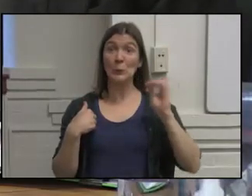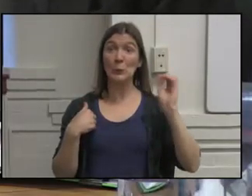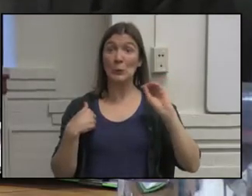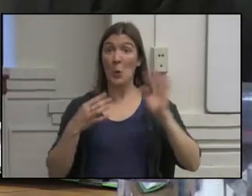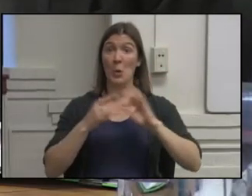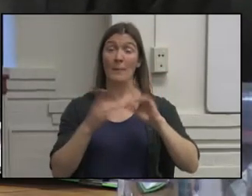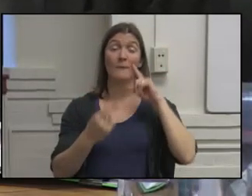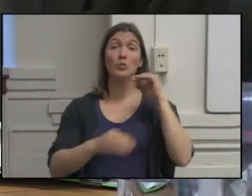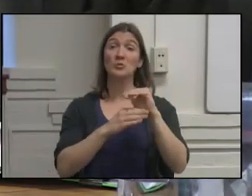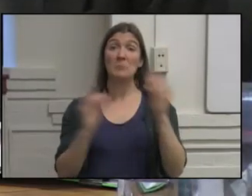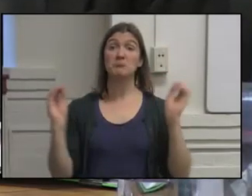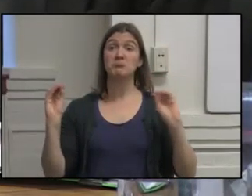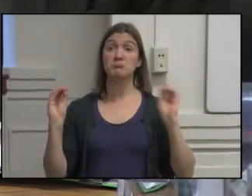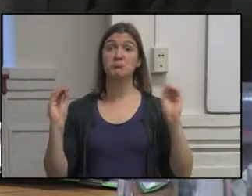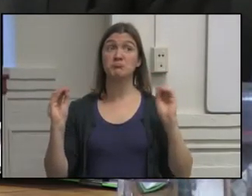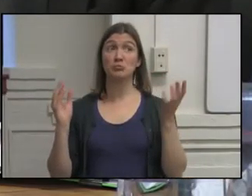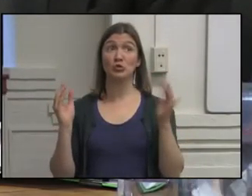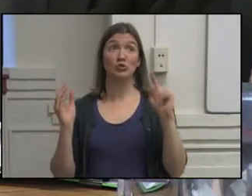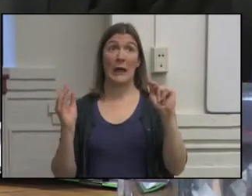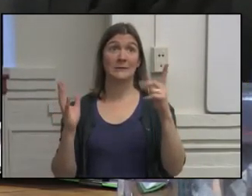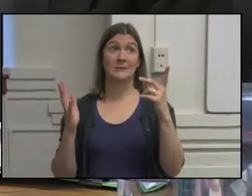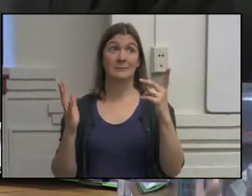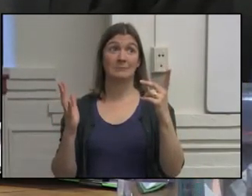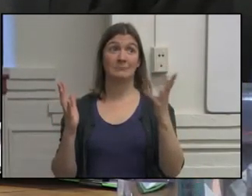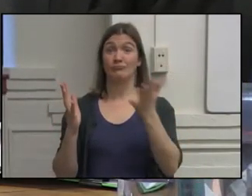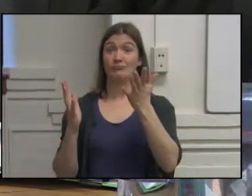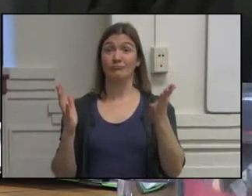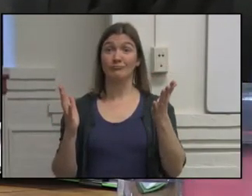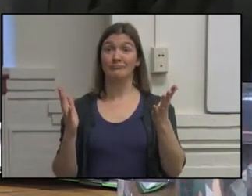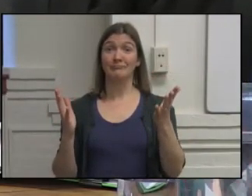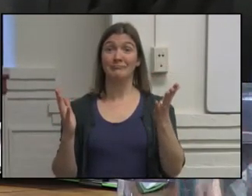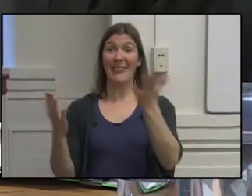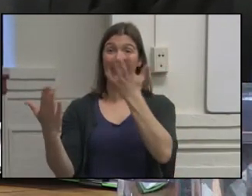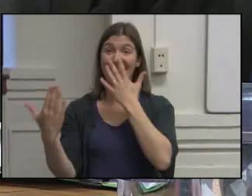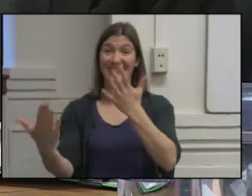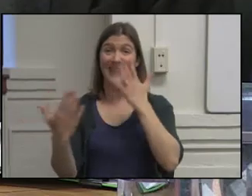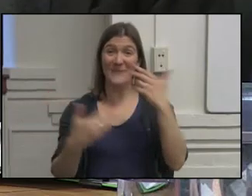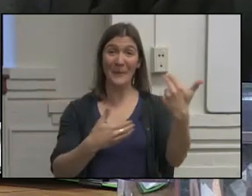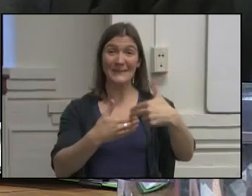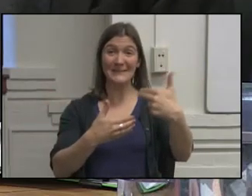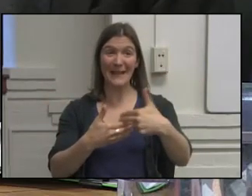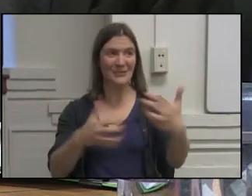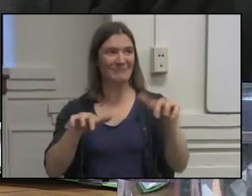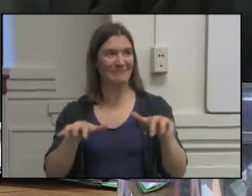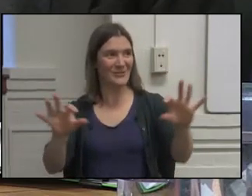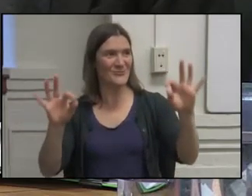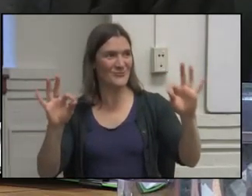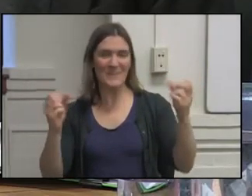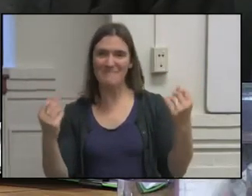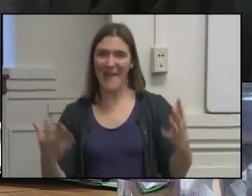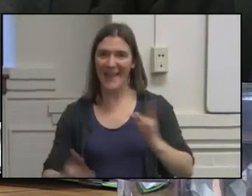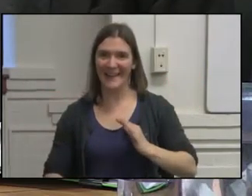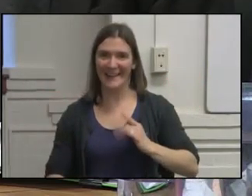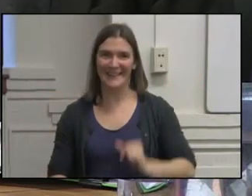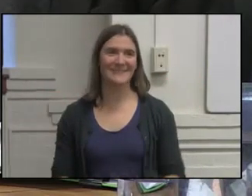remarks for tonight outside of just thanking so much participation for coming to the meeting tonight.